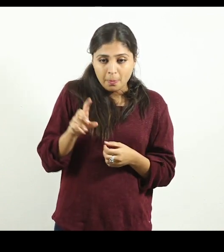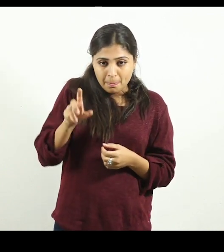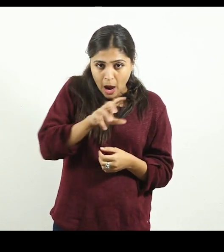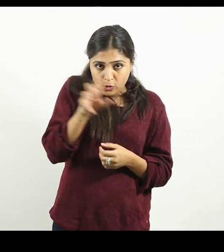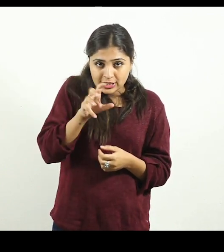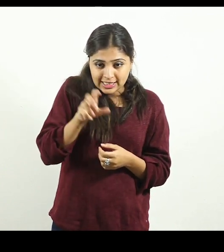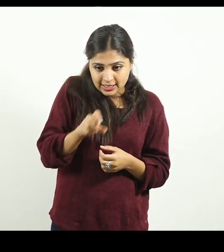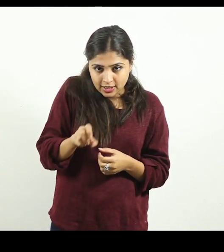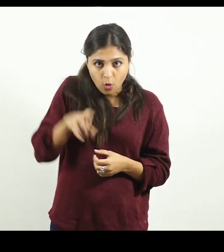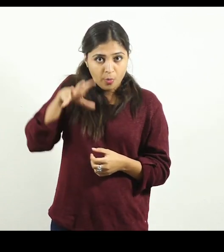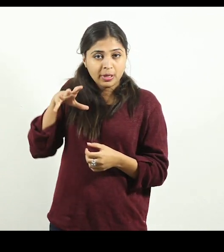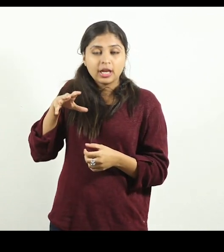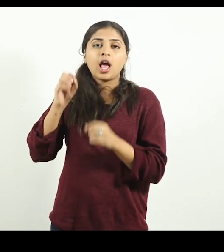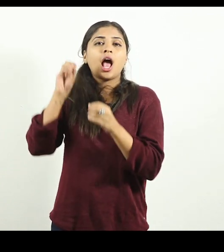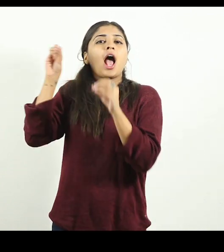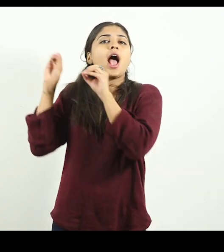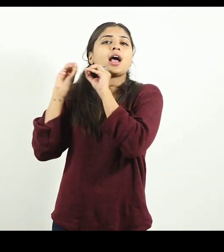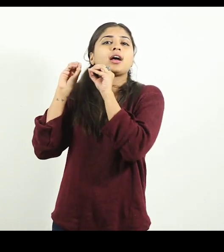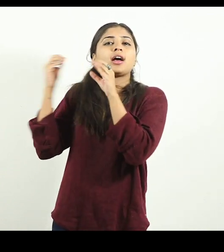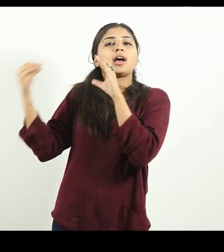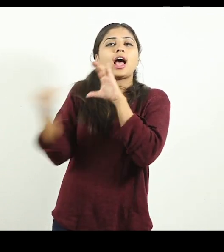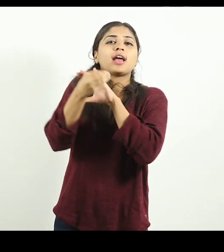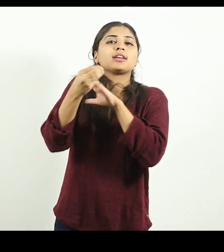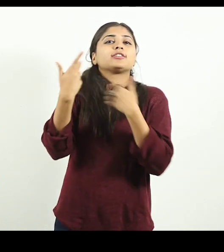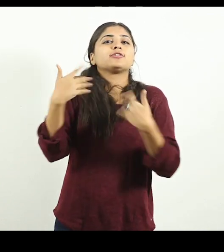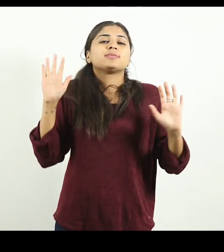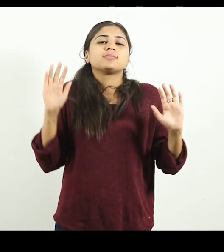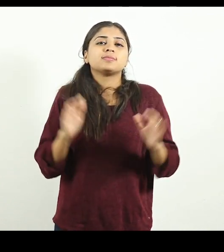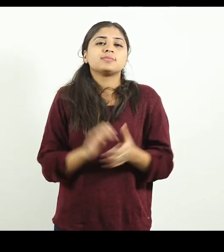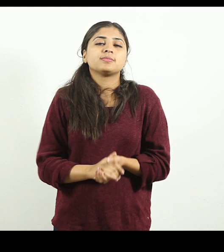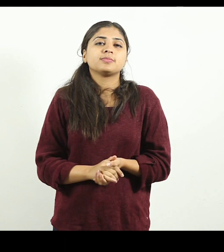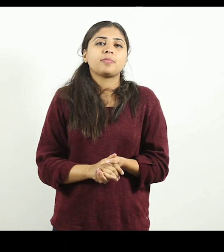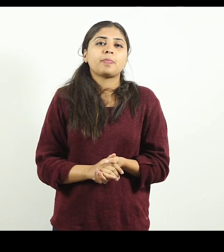the field will be added to the form.